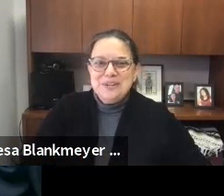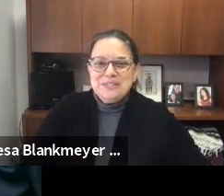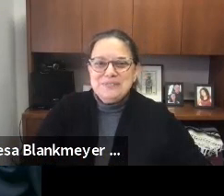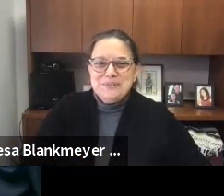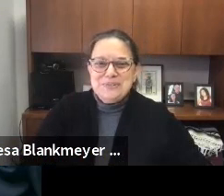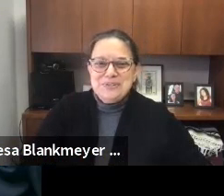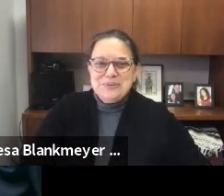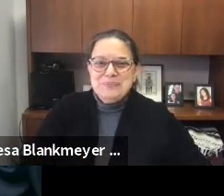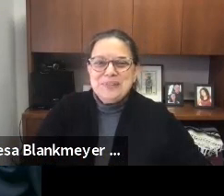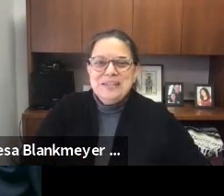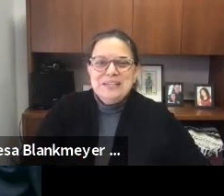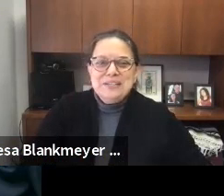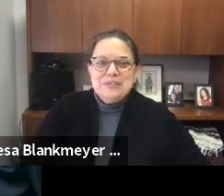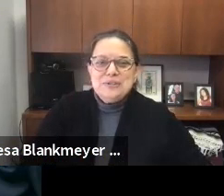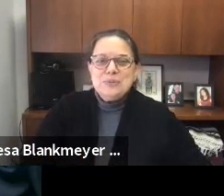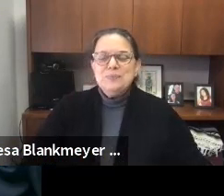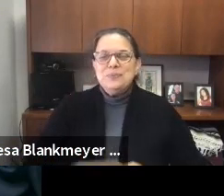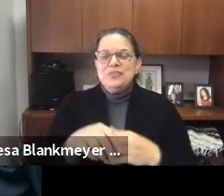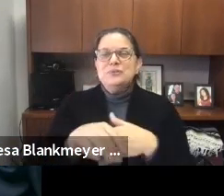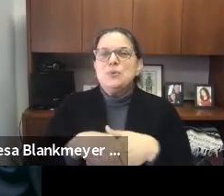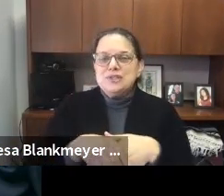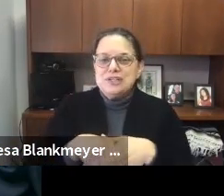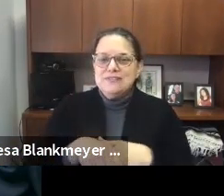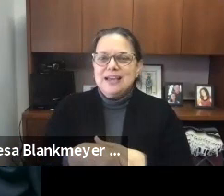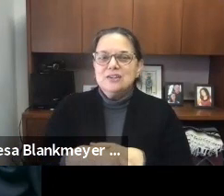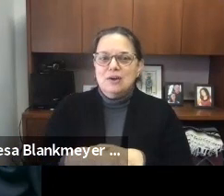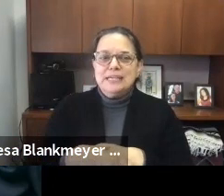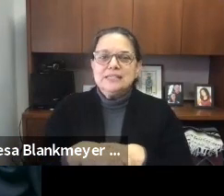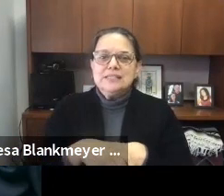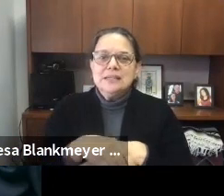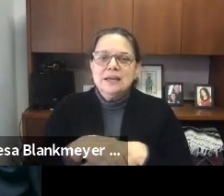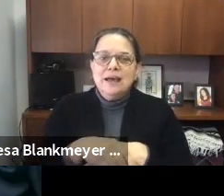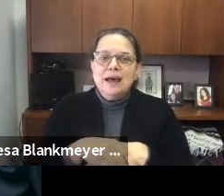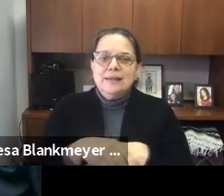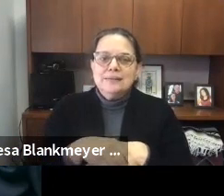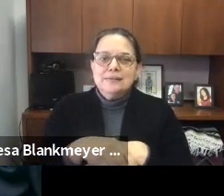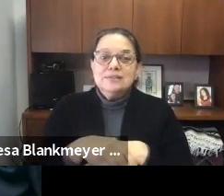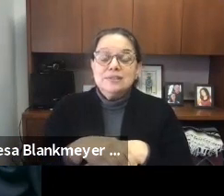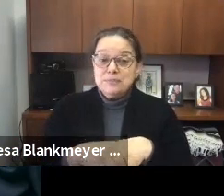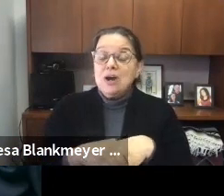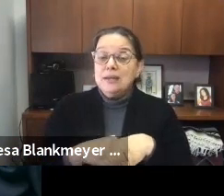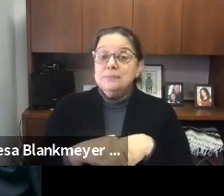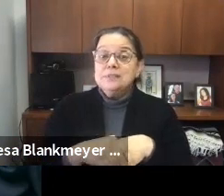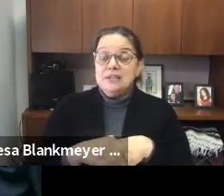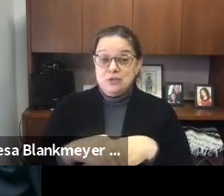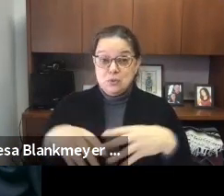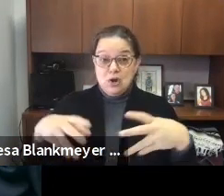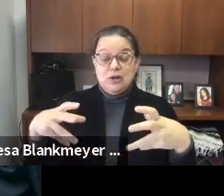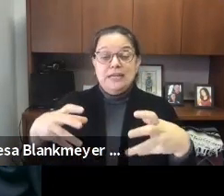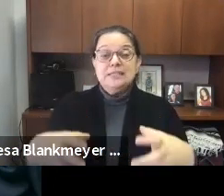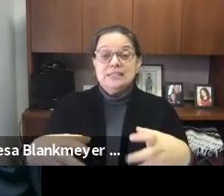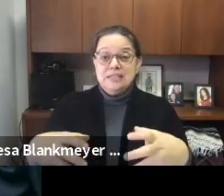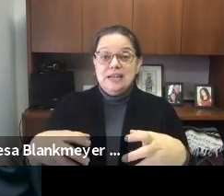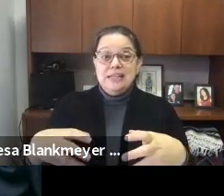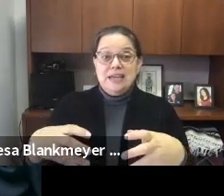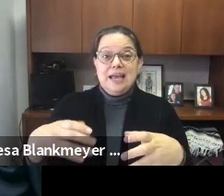we philosophers do. So there's a question of economics. And sometimes if you are